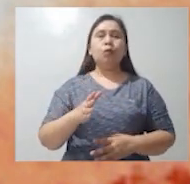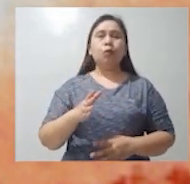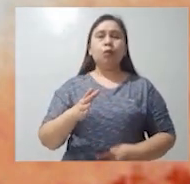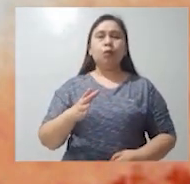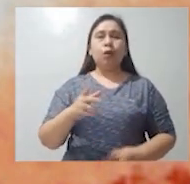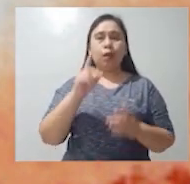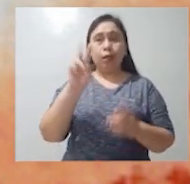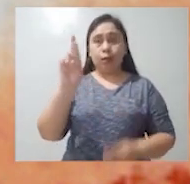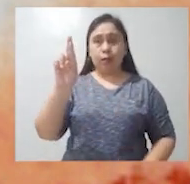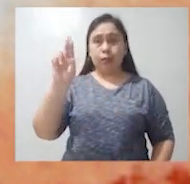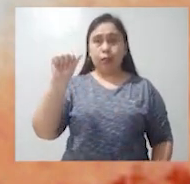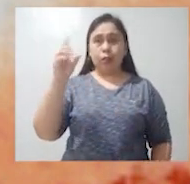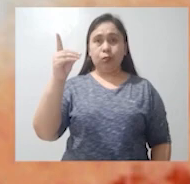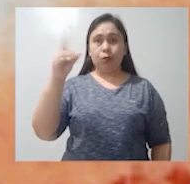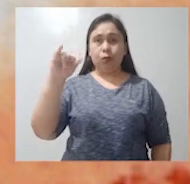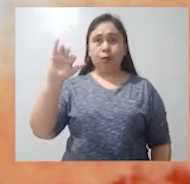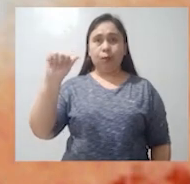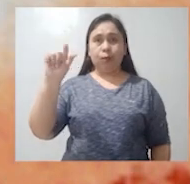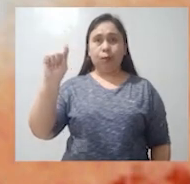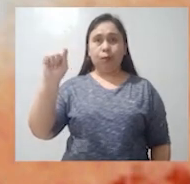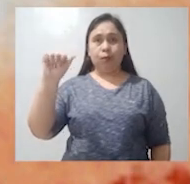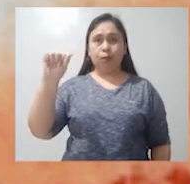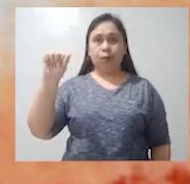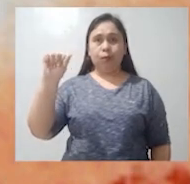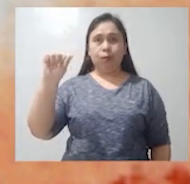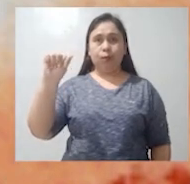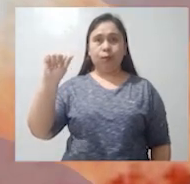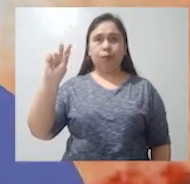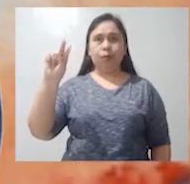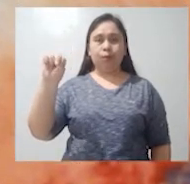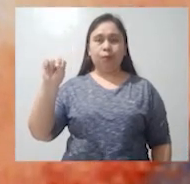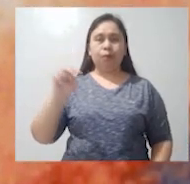standing outside and letting the sun rays warm your face.